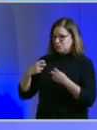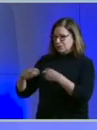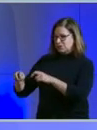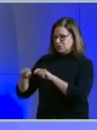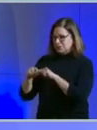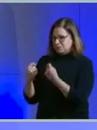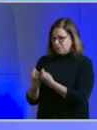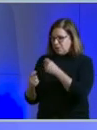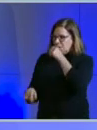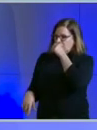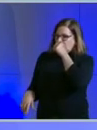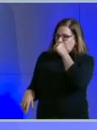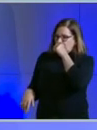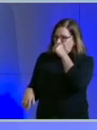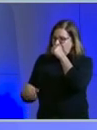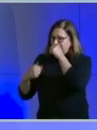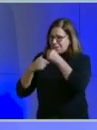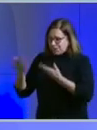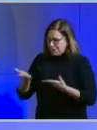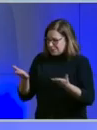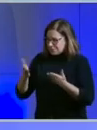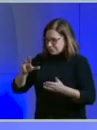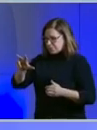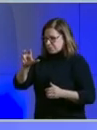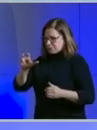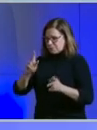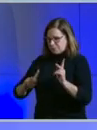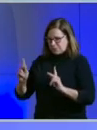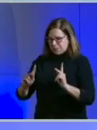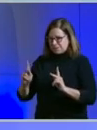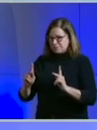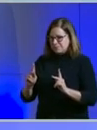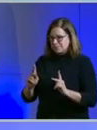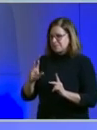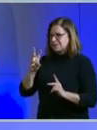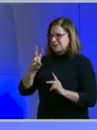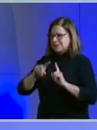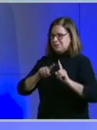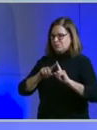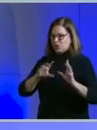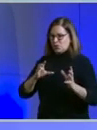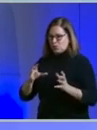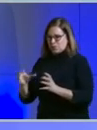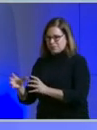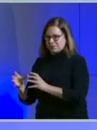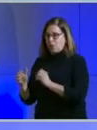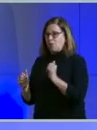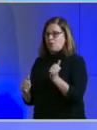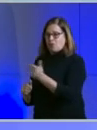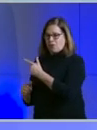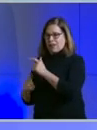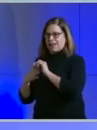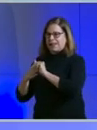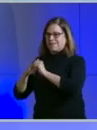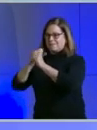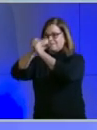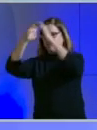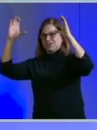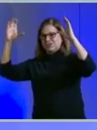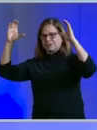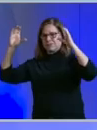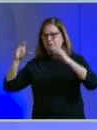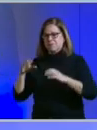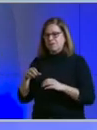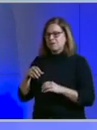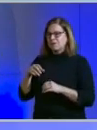of 300 people, 6 groups led by wonderful co-chairs who helped develop our